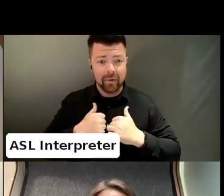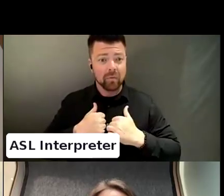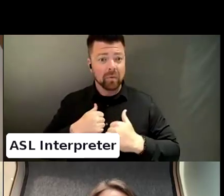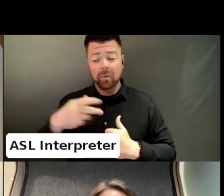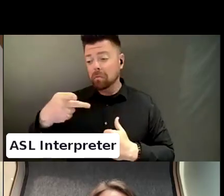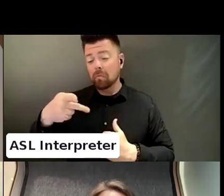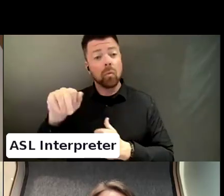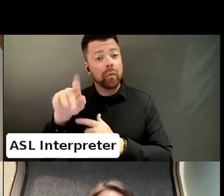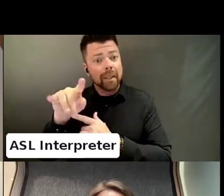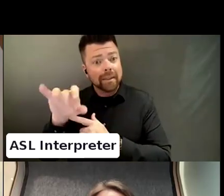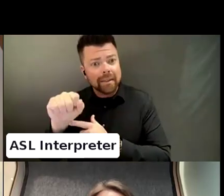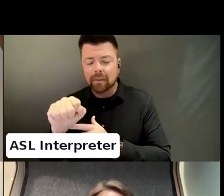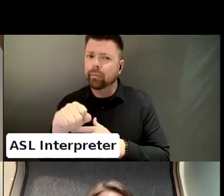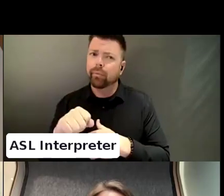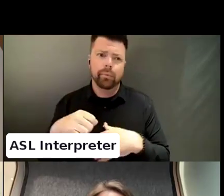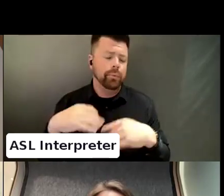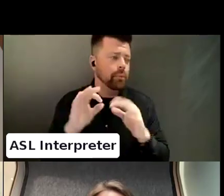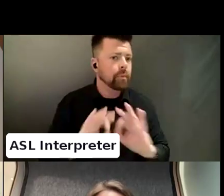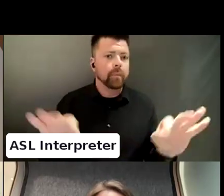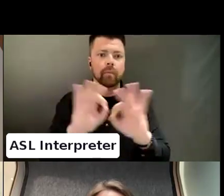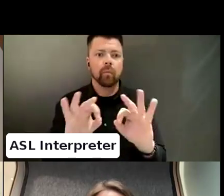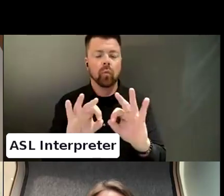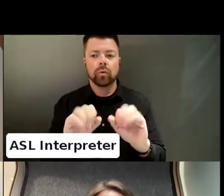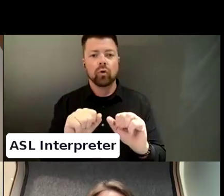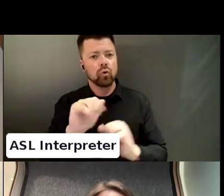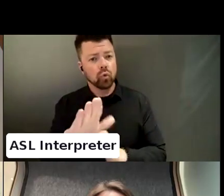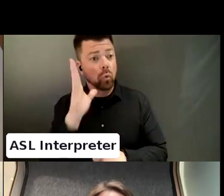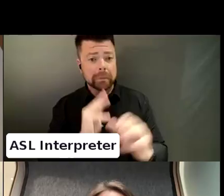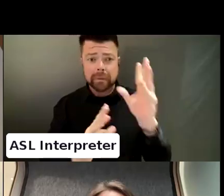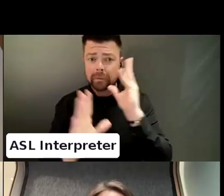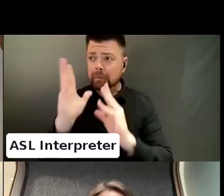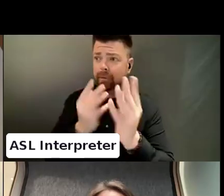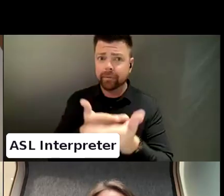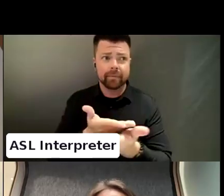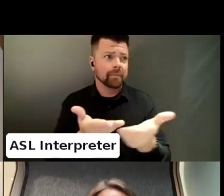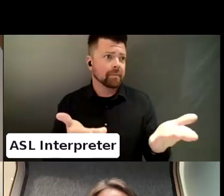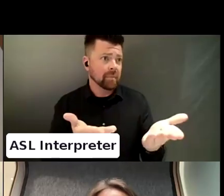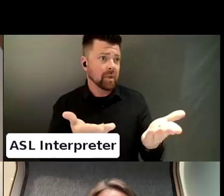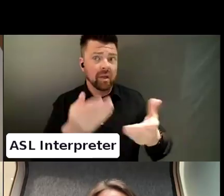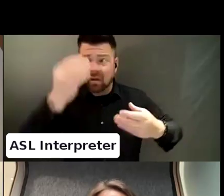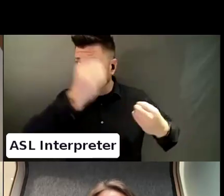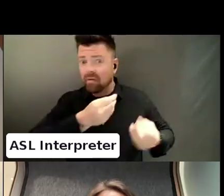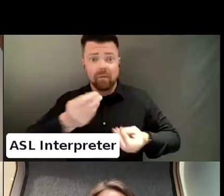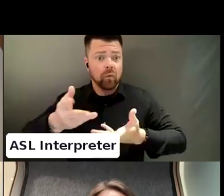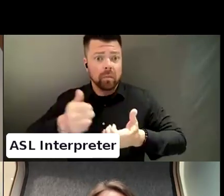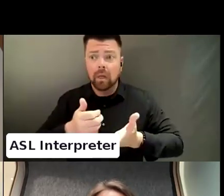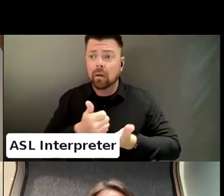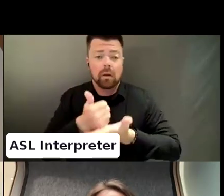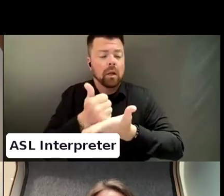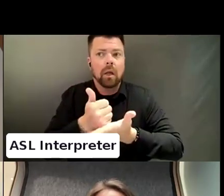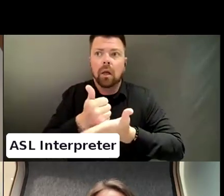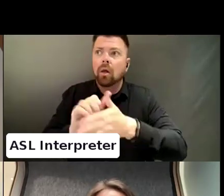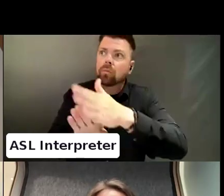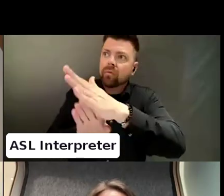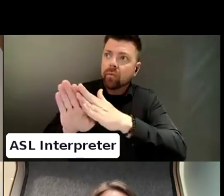incredibly important, and it can lead into really helping the field move forward and make these devices more